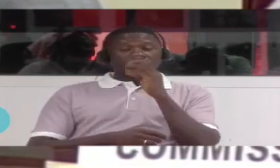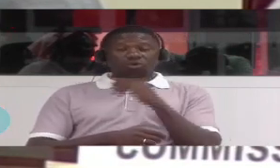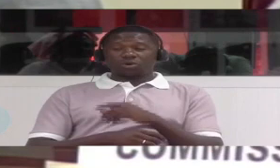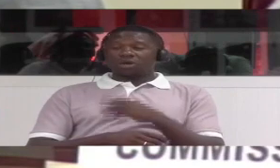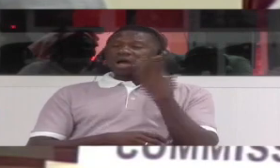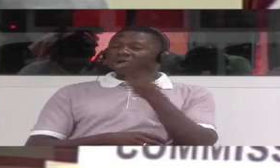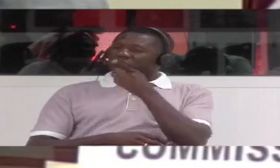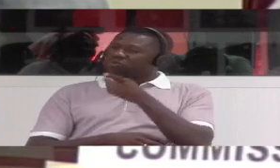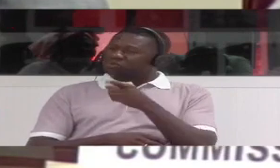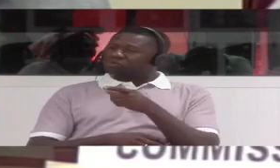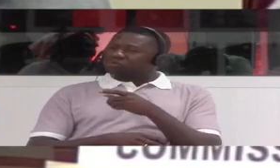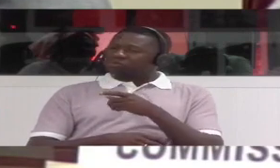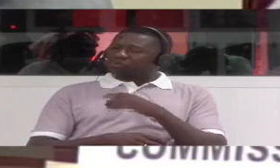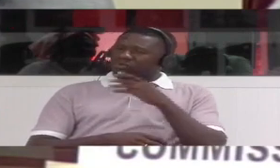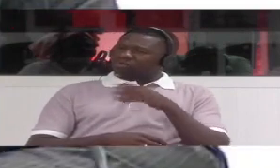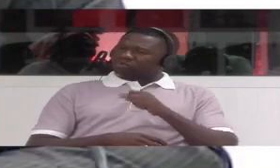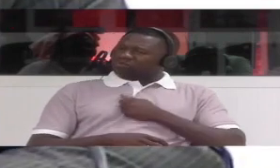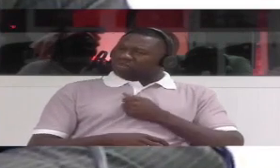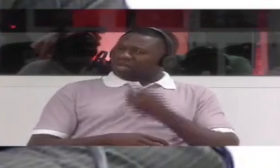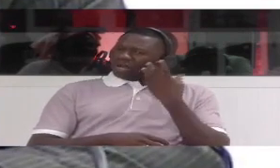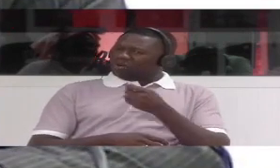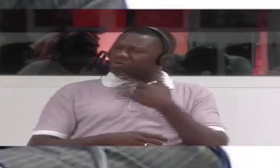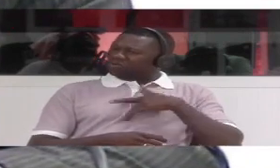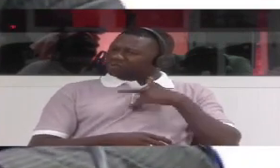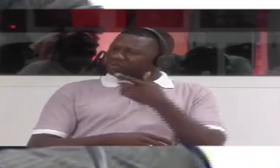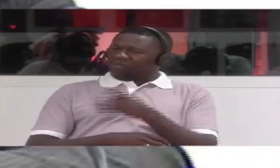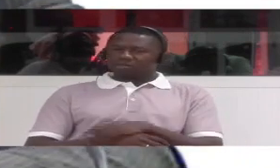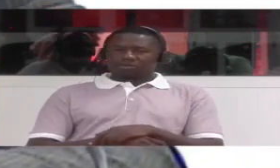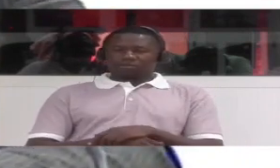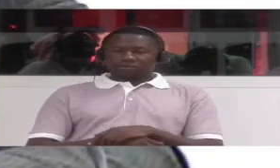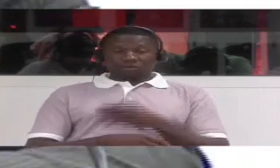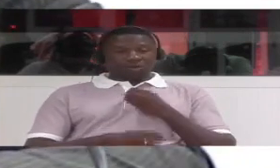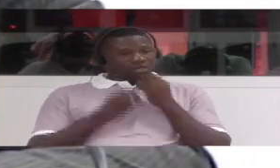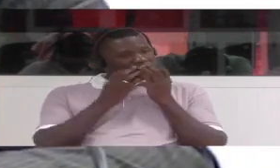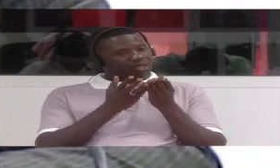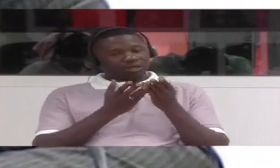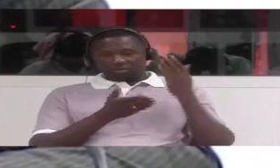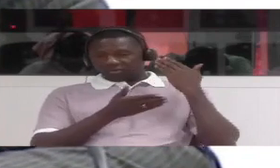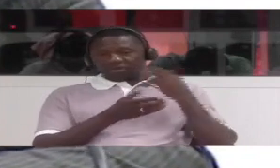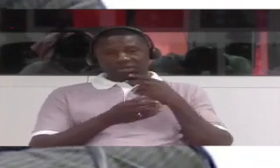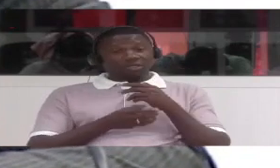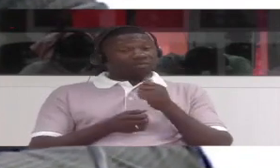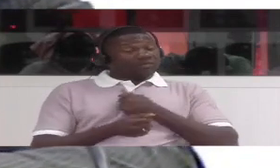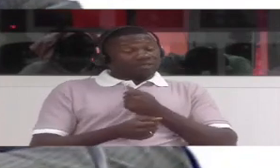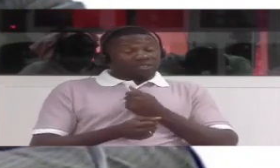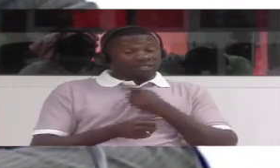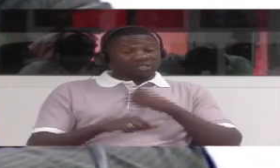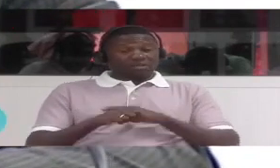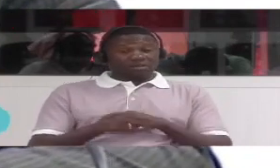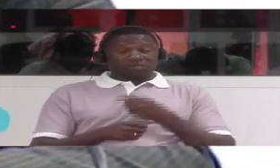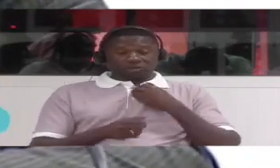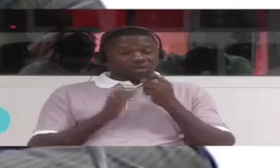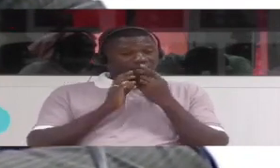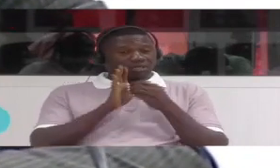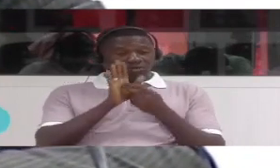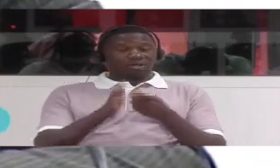fear? Well, like I said, that was really a very terrific moment for me because I knew Maliamugo from